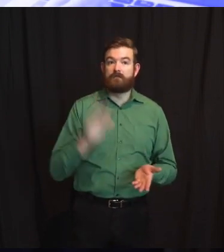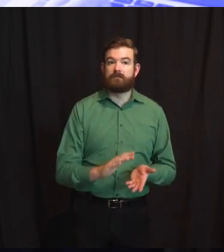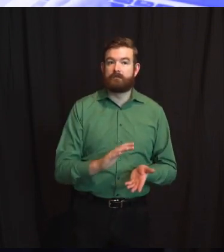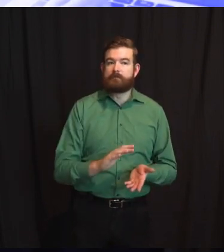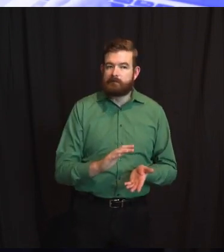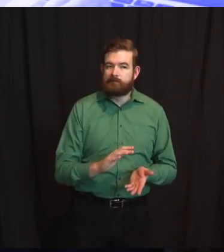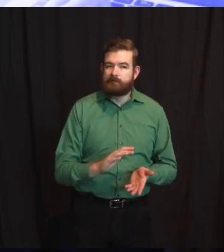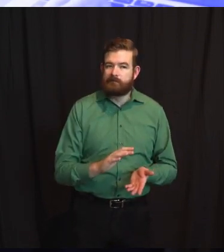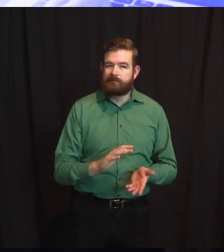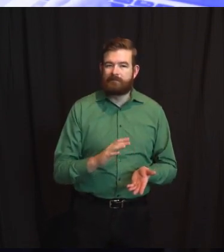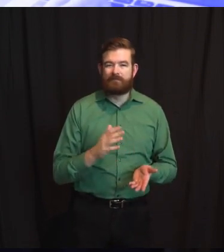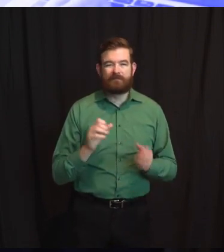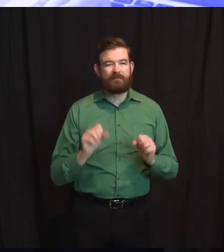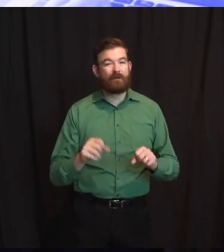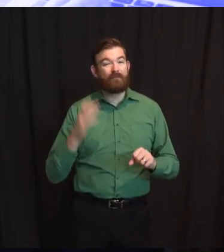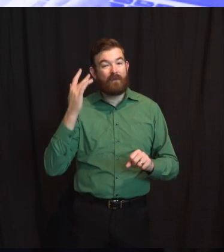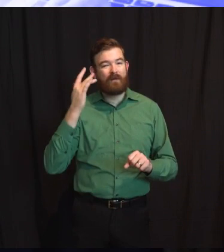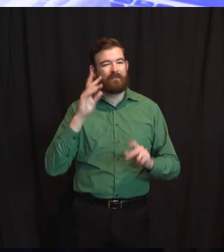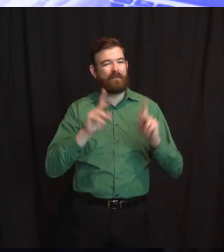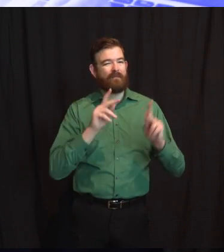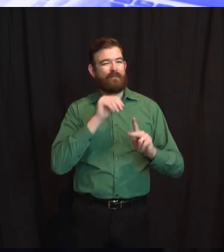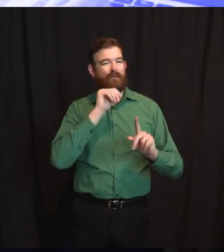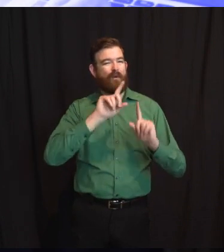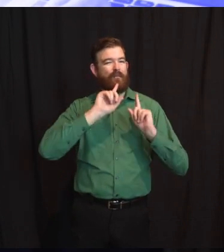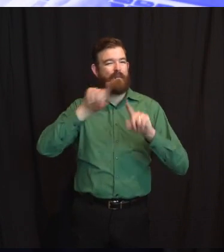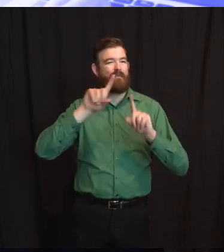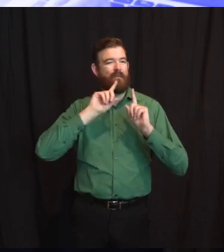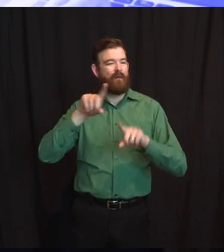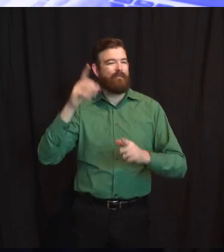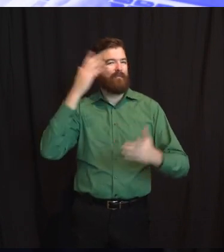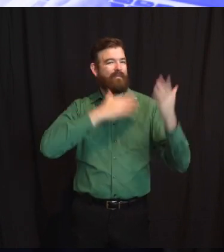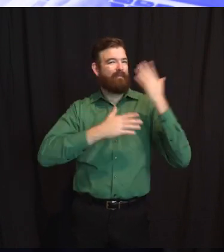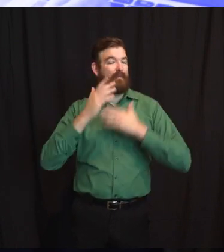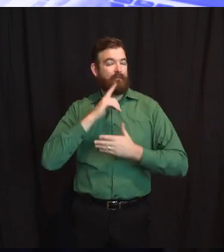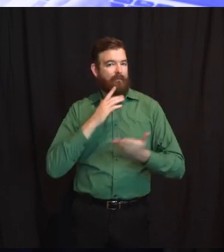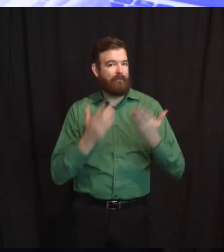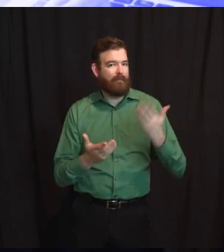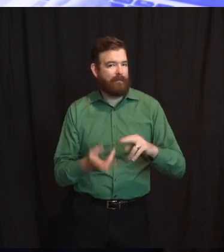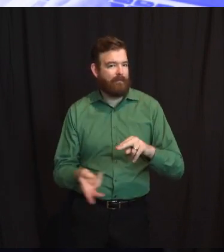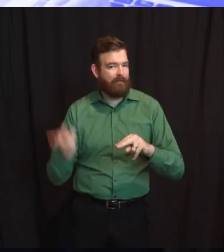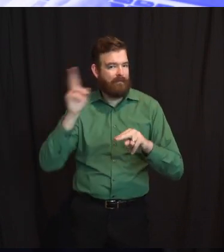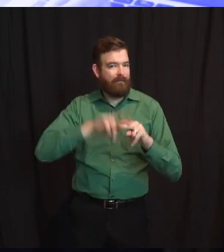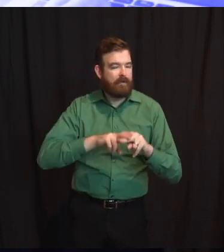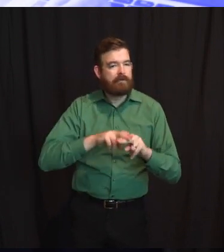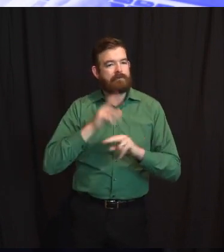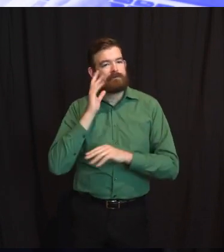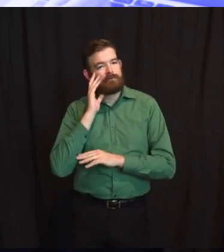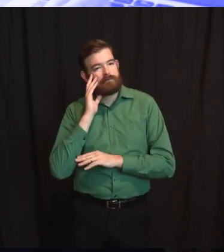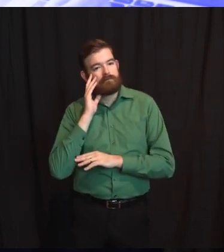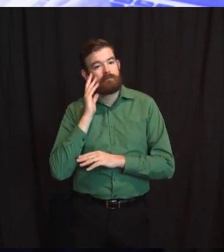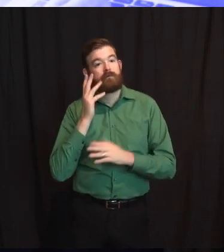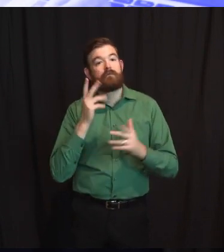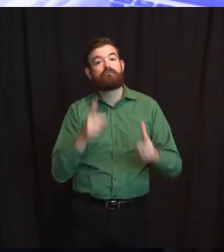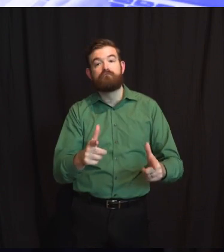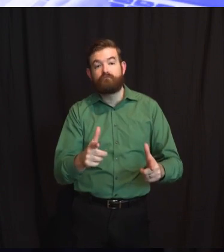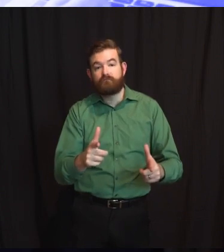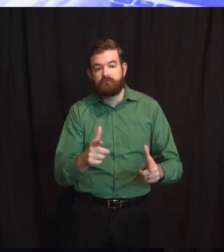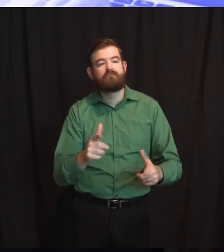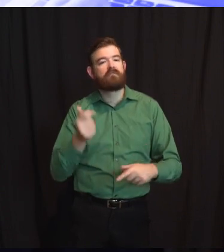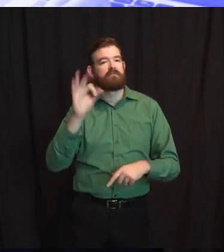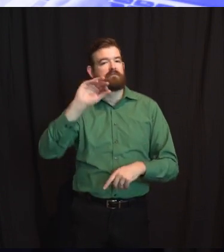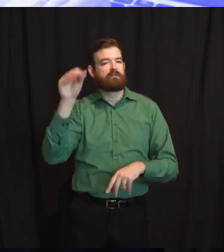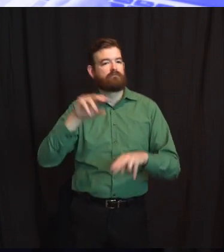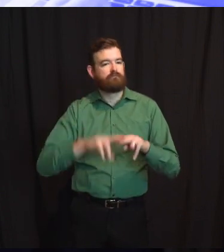or neglect. Shootings across New Jersey are down by 19%, and the one category that is concerned, and it's